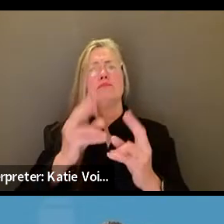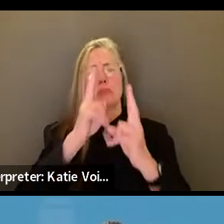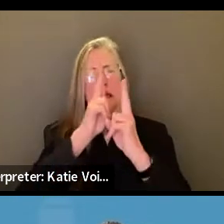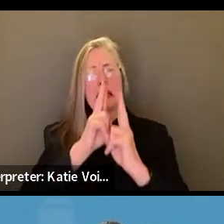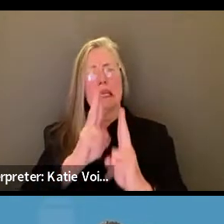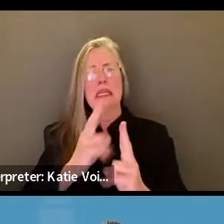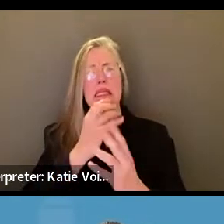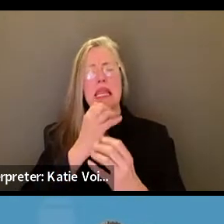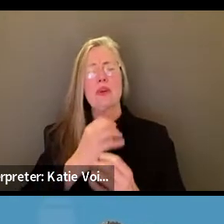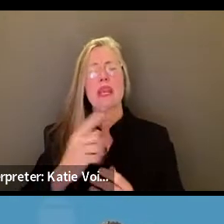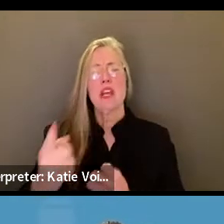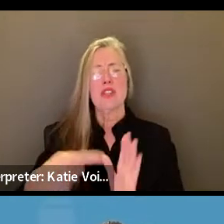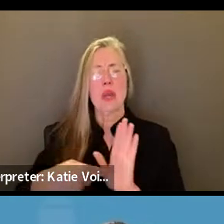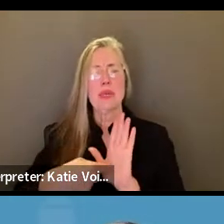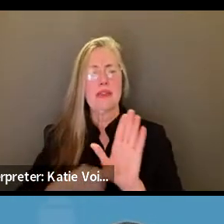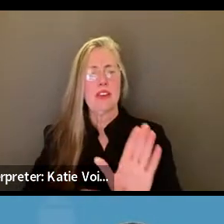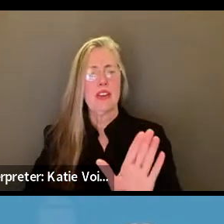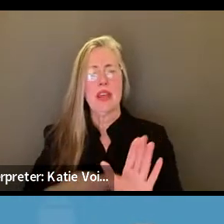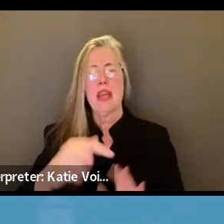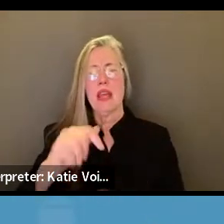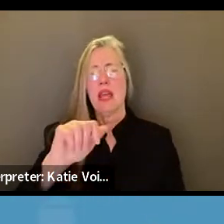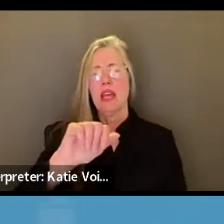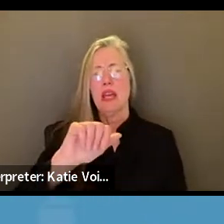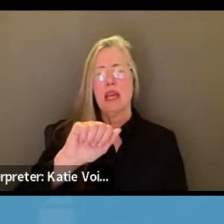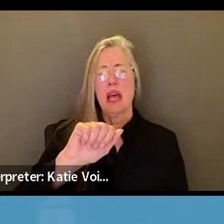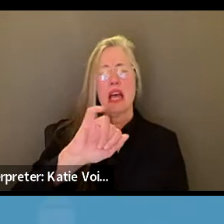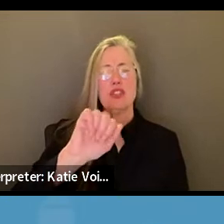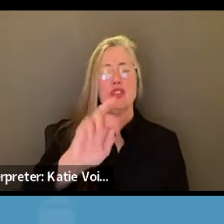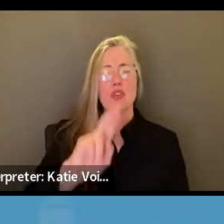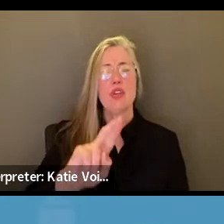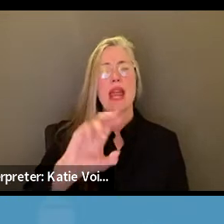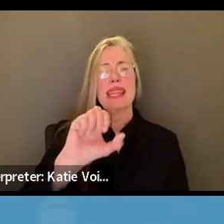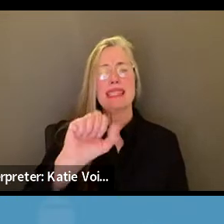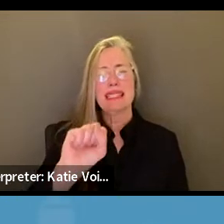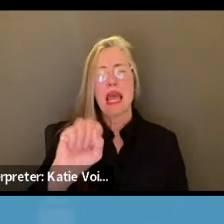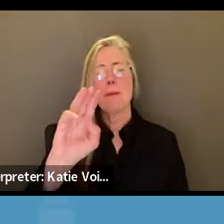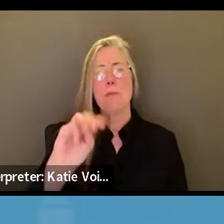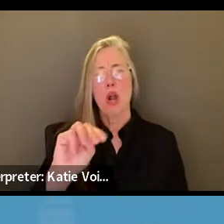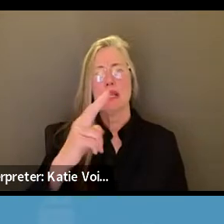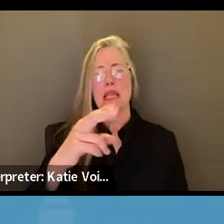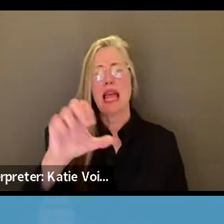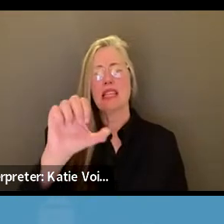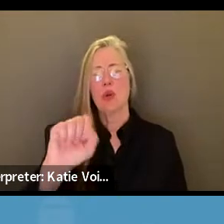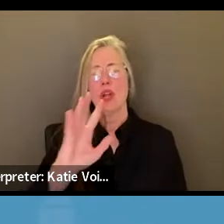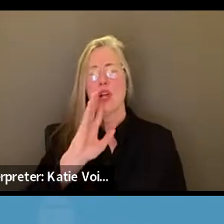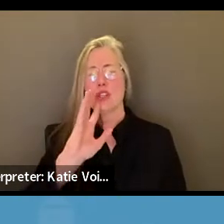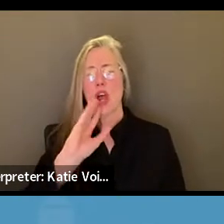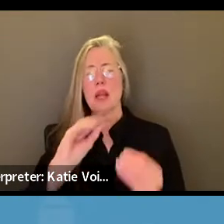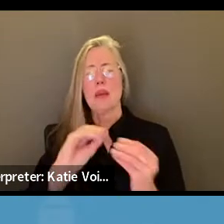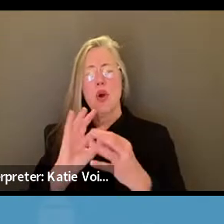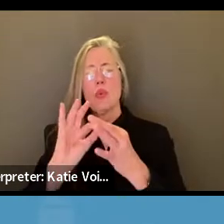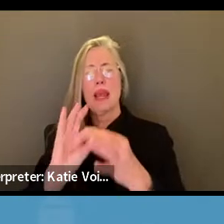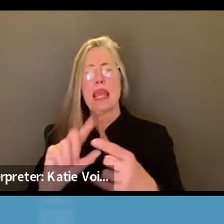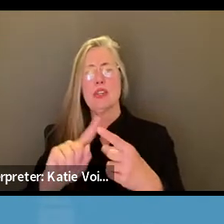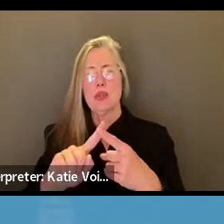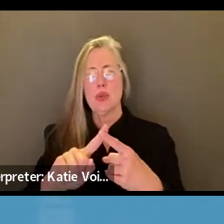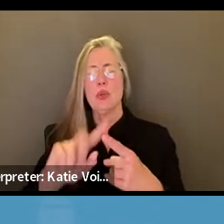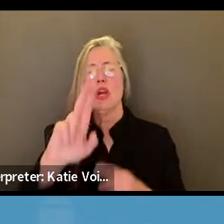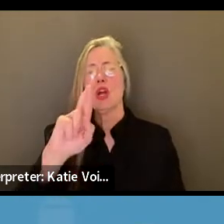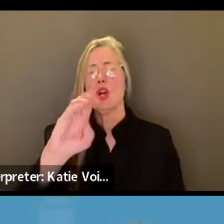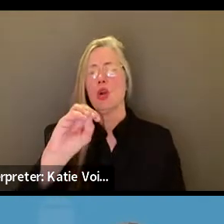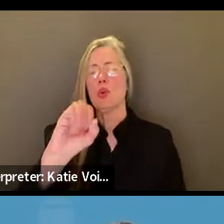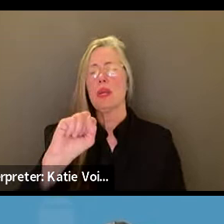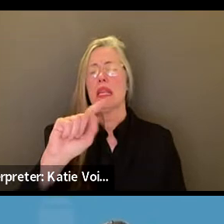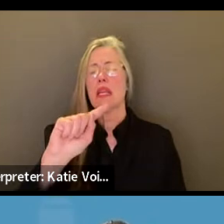introduce Avital, who's a junior at San Marcos High School, to talk more about restorative justice and the work that she's been doing in that area. So